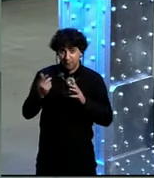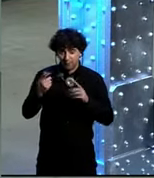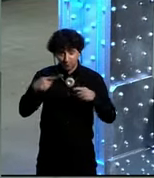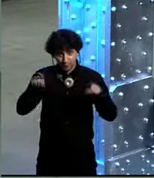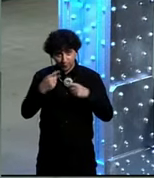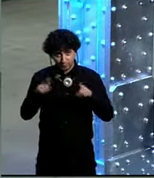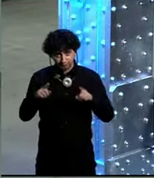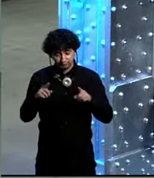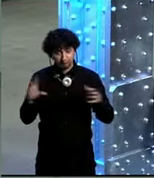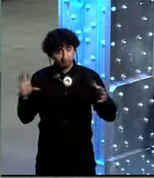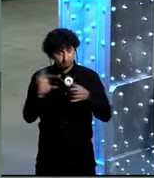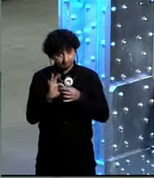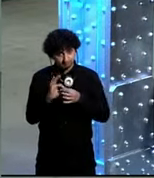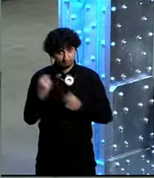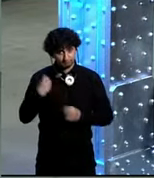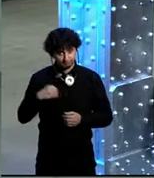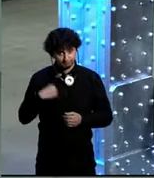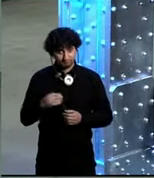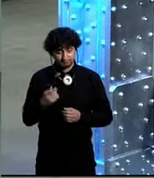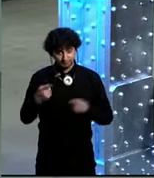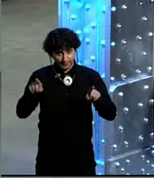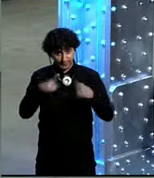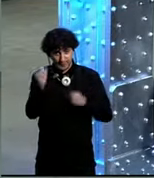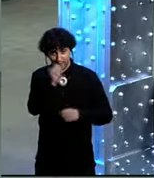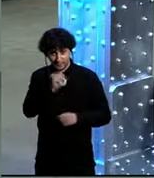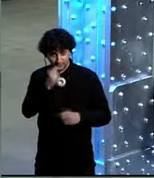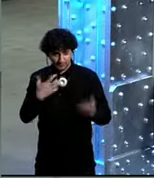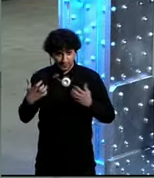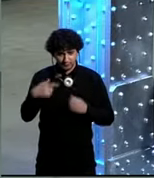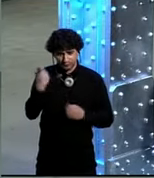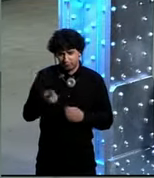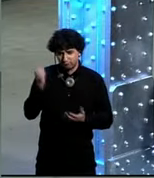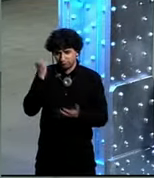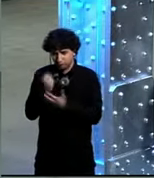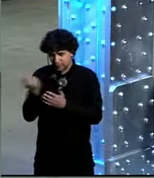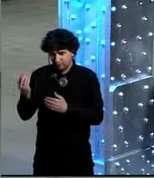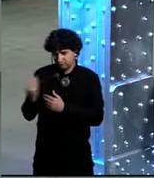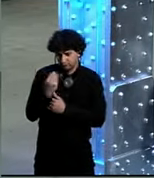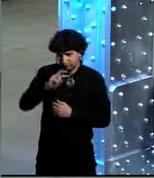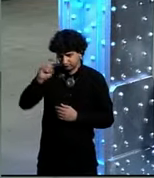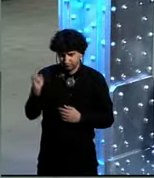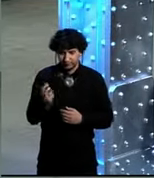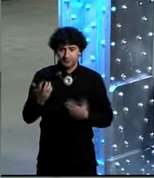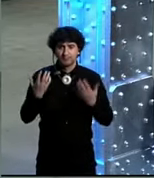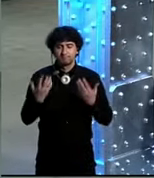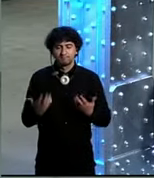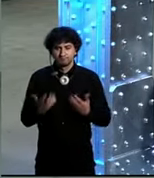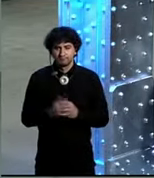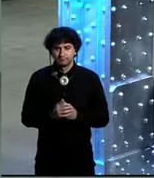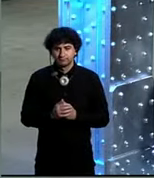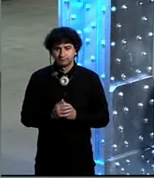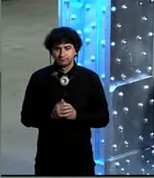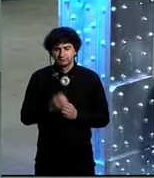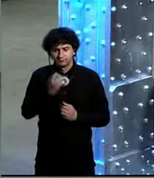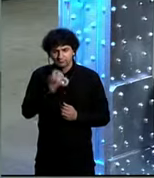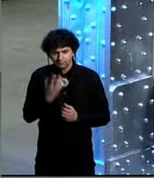labels. And then we had some sponsors in to cover the rest. But all in all, we had a sizable budget, better than any music